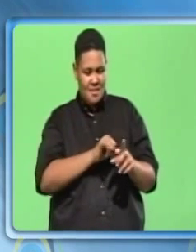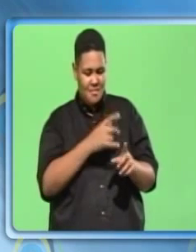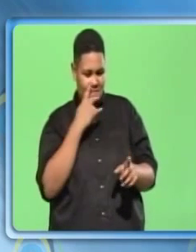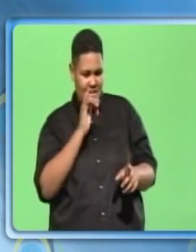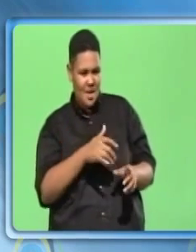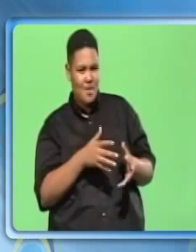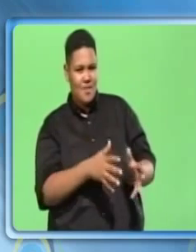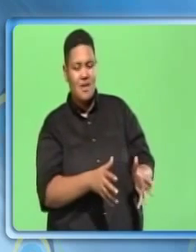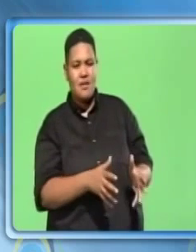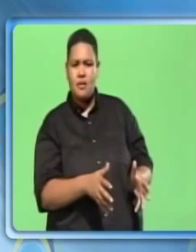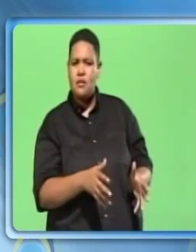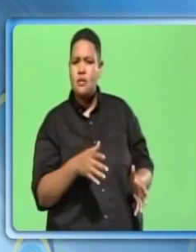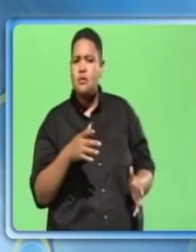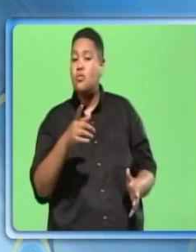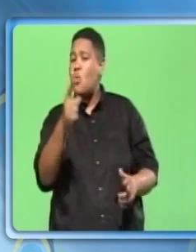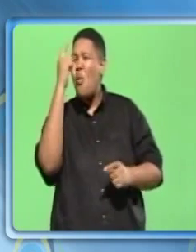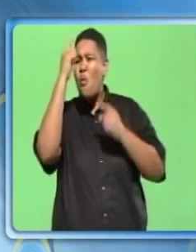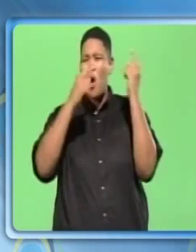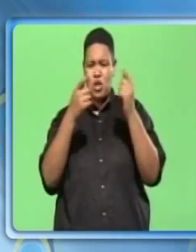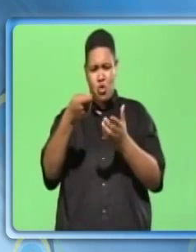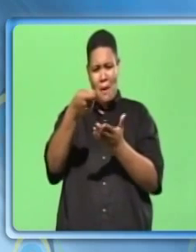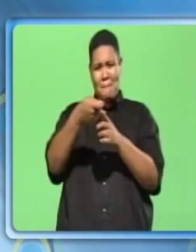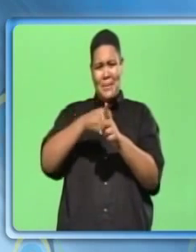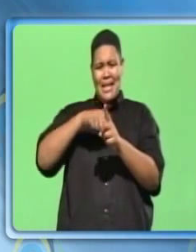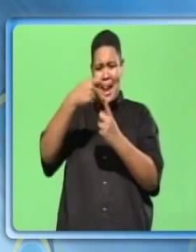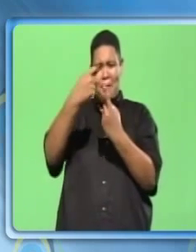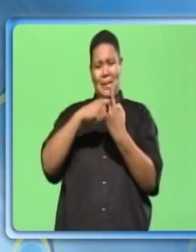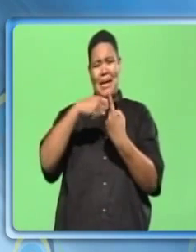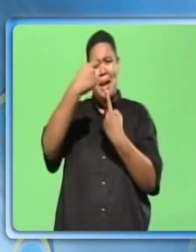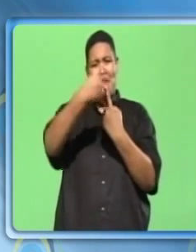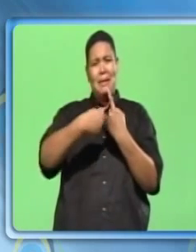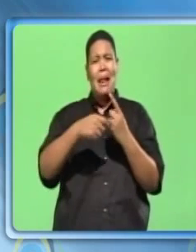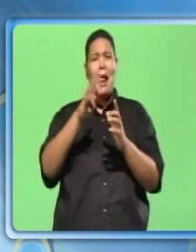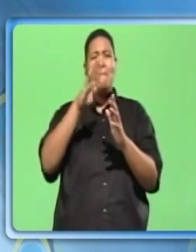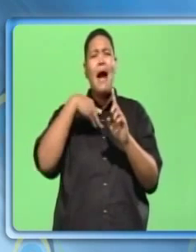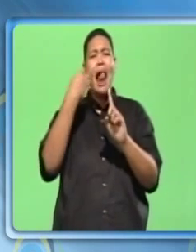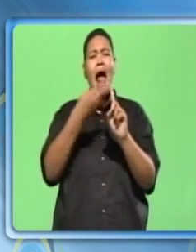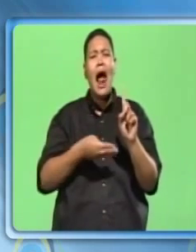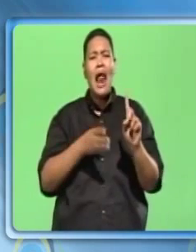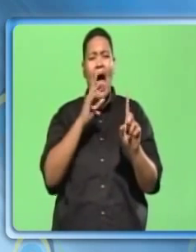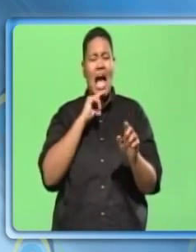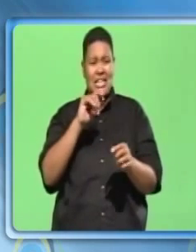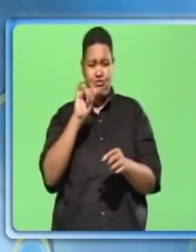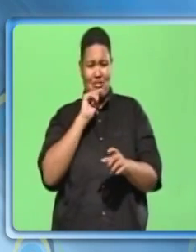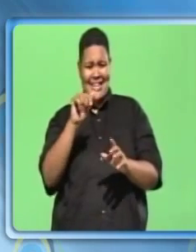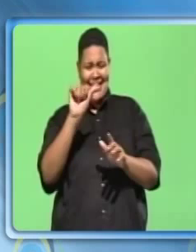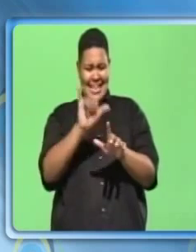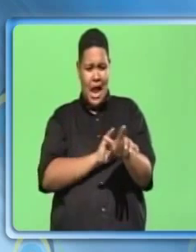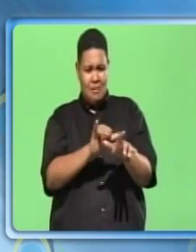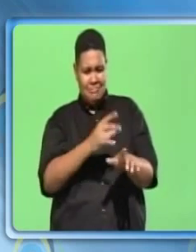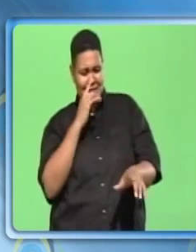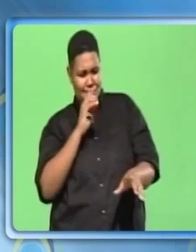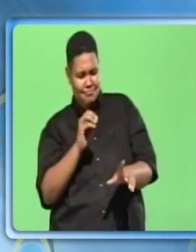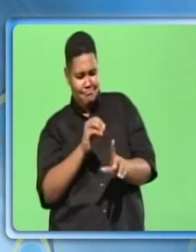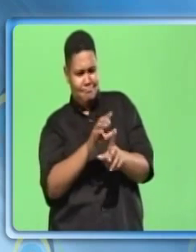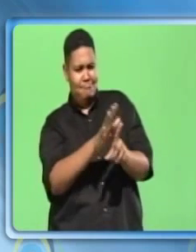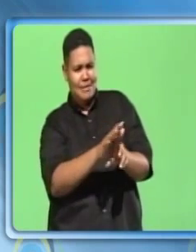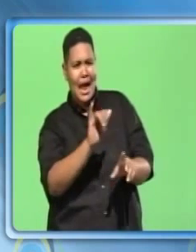Have you ever wondered what causes peeled bananas and yam to change color when left exposed to air?